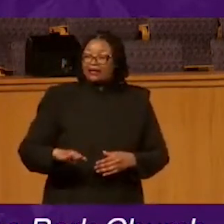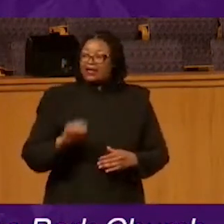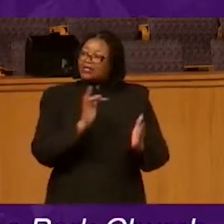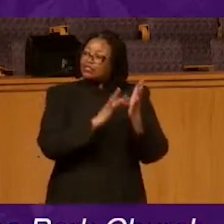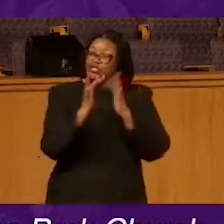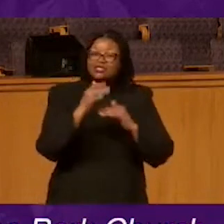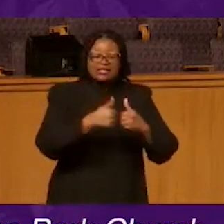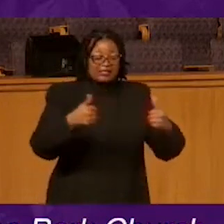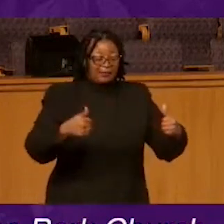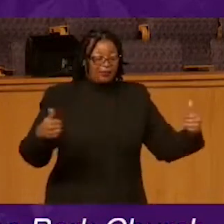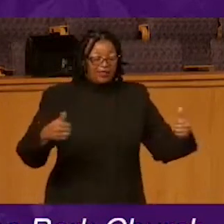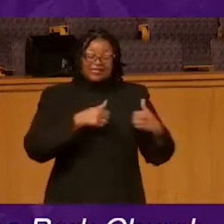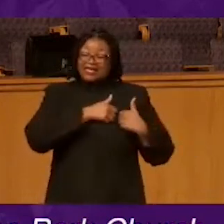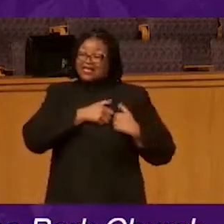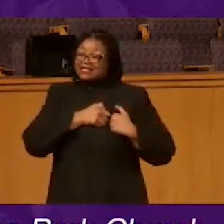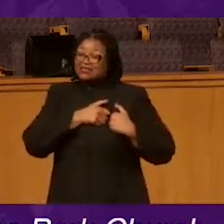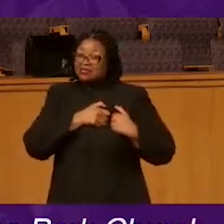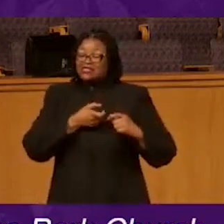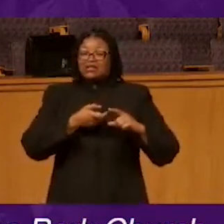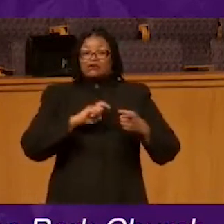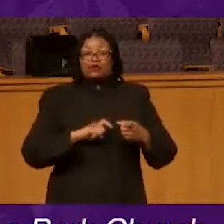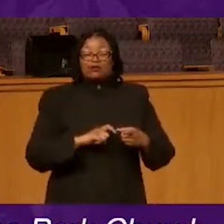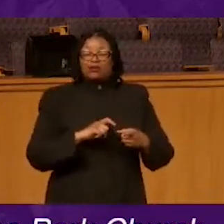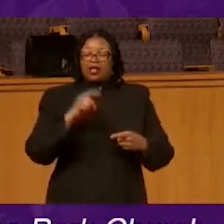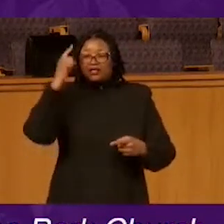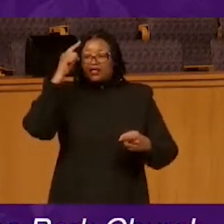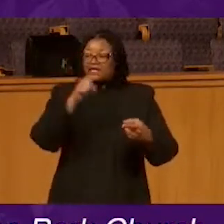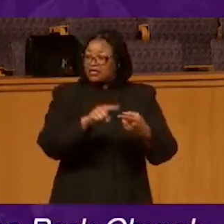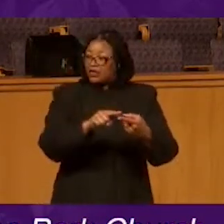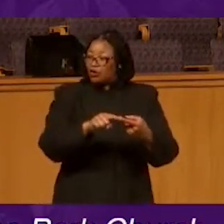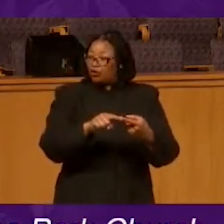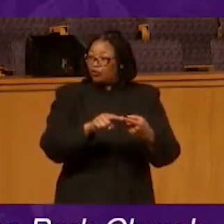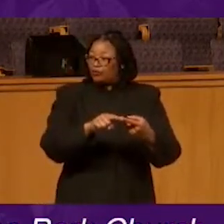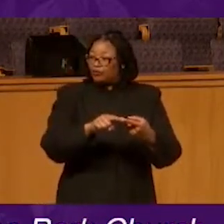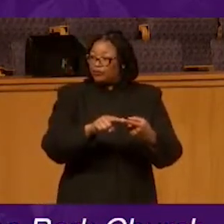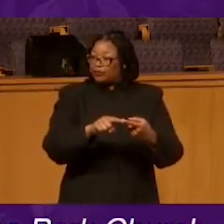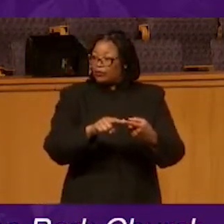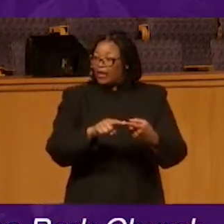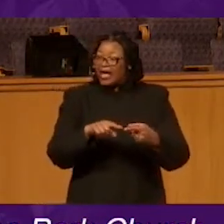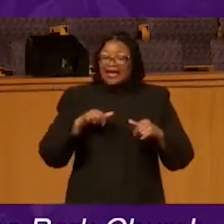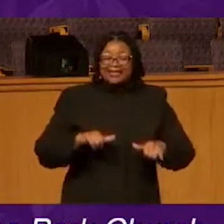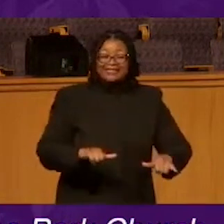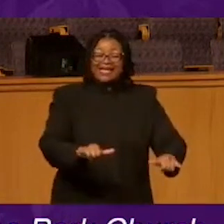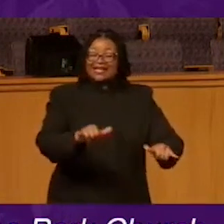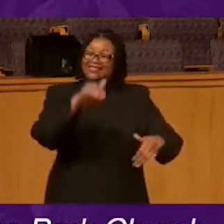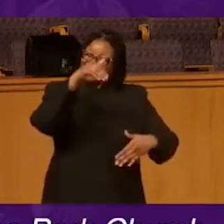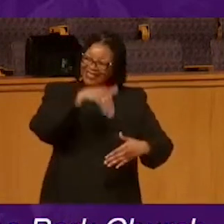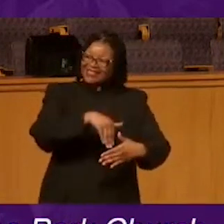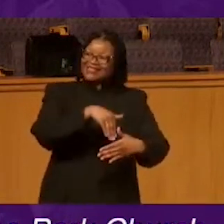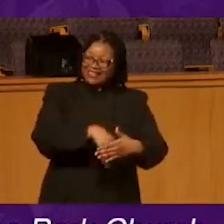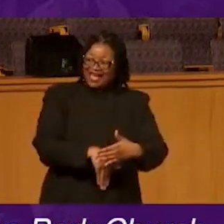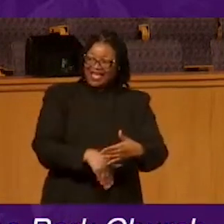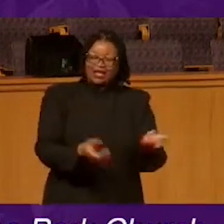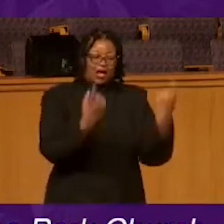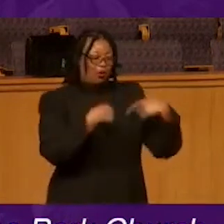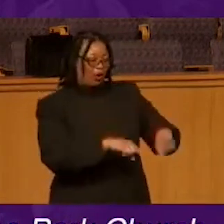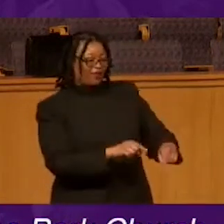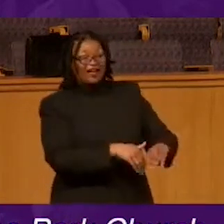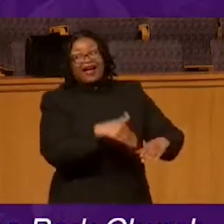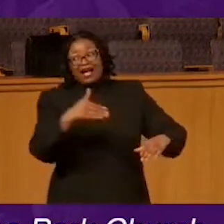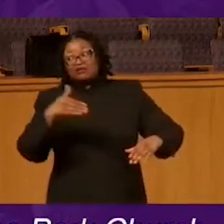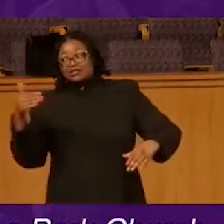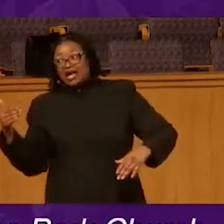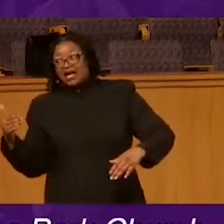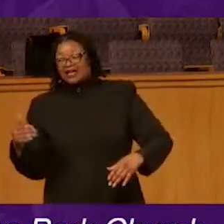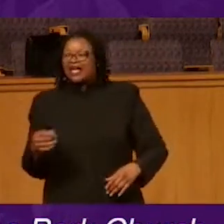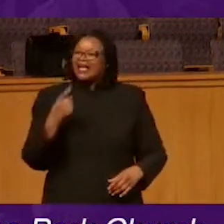separates the intimacy from the intention. And therefore, he stays inside while they're outside.